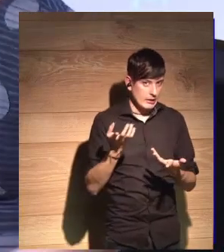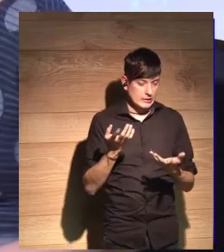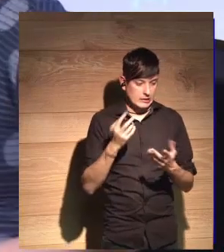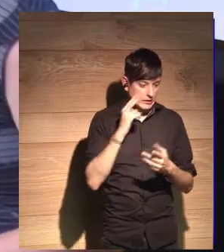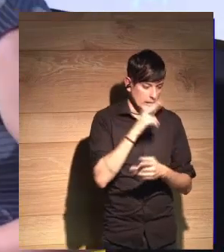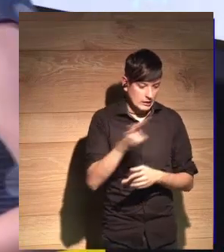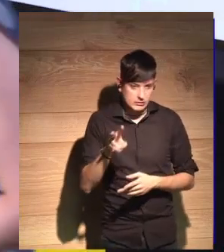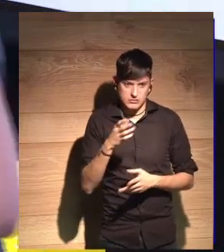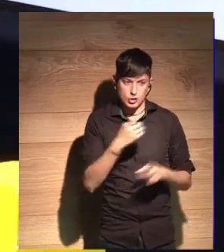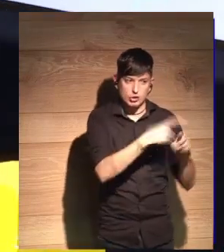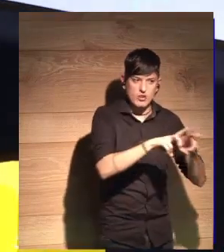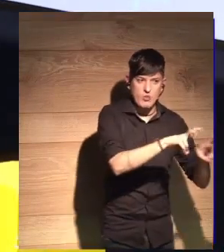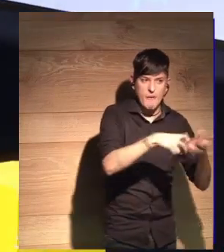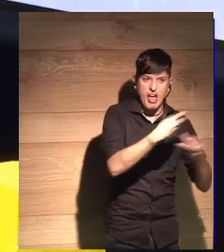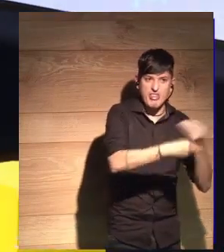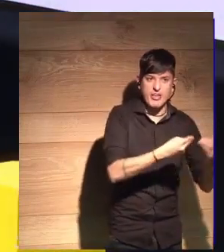technology looks the same?